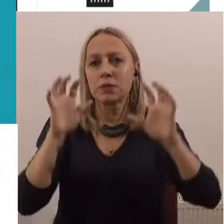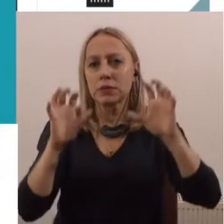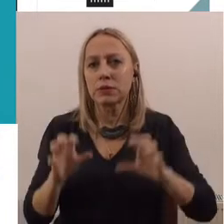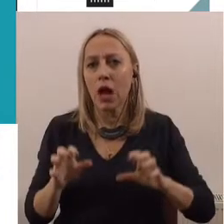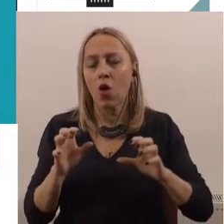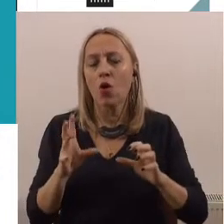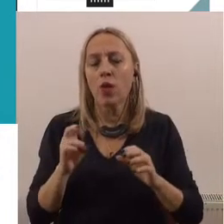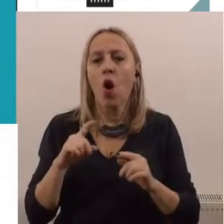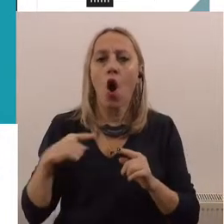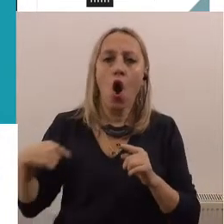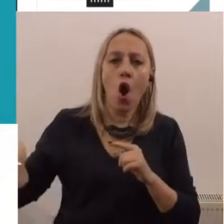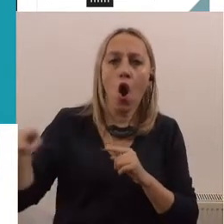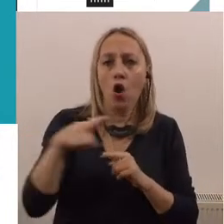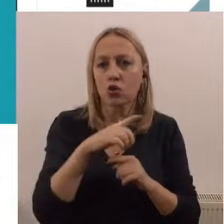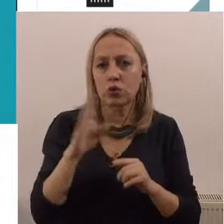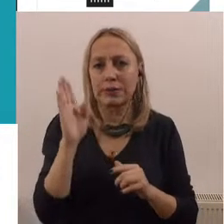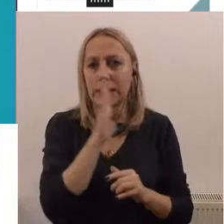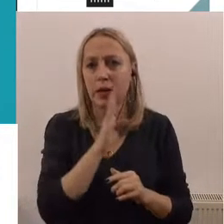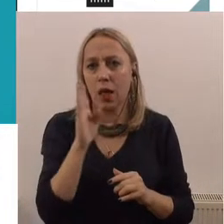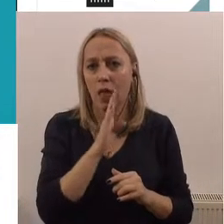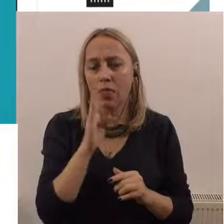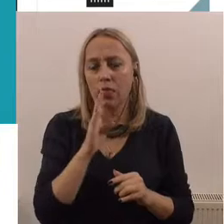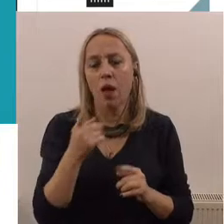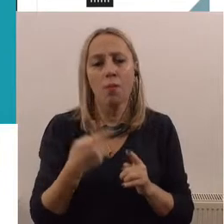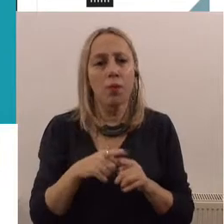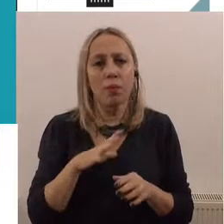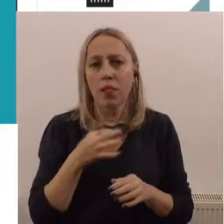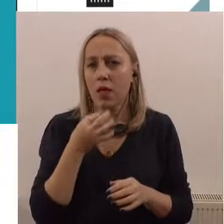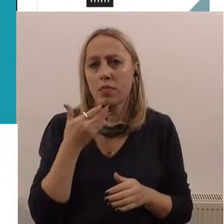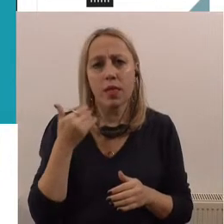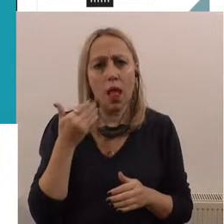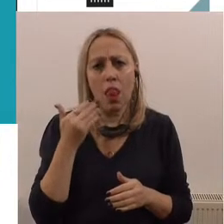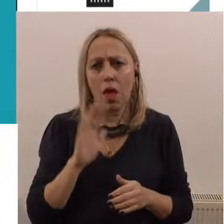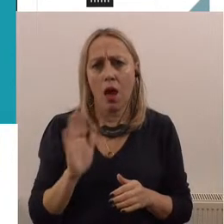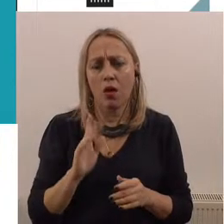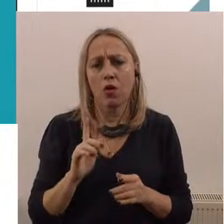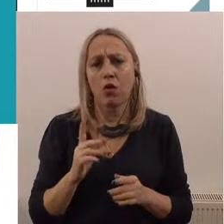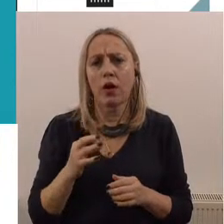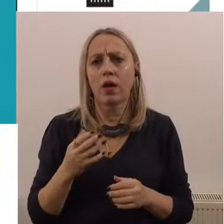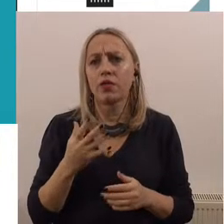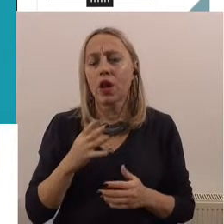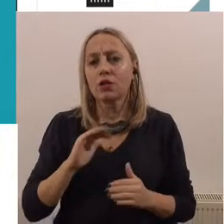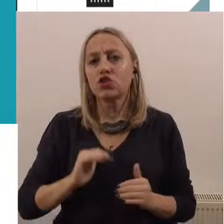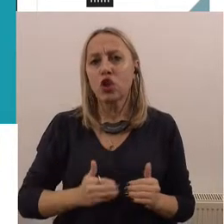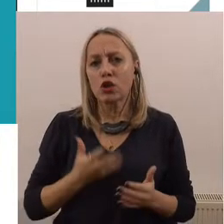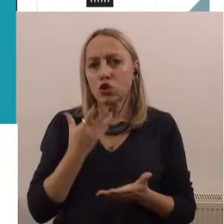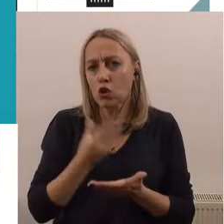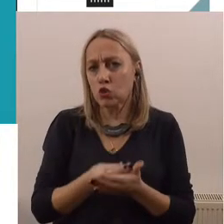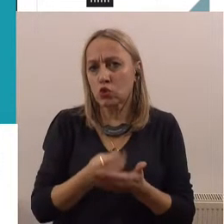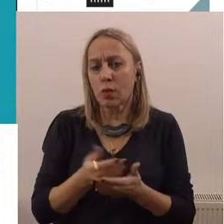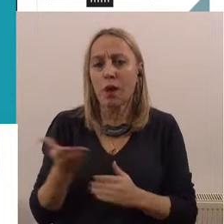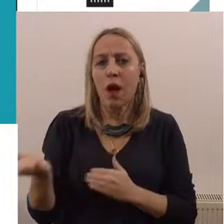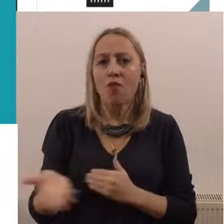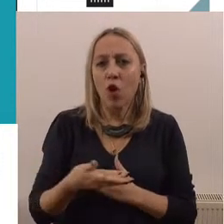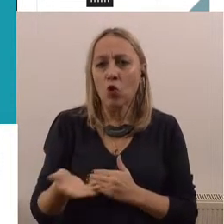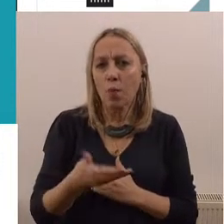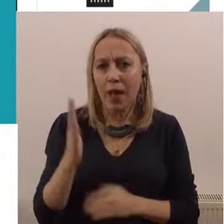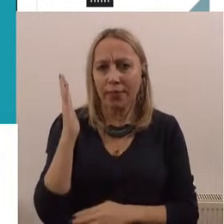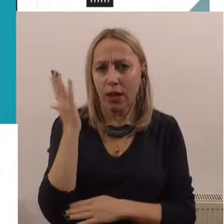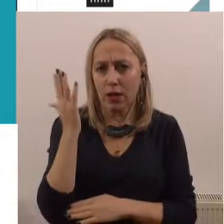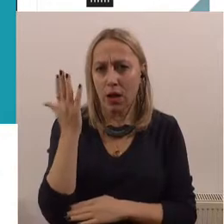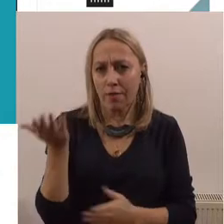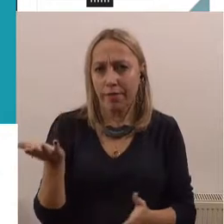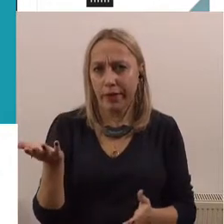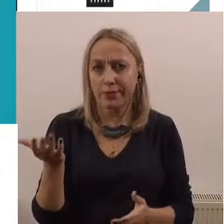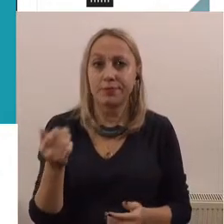easy to cut trees for on private properties, but unfortunately it was kind